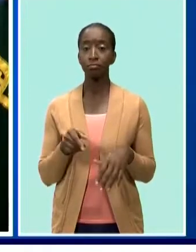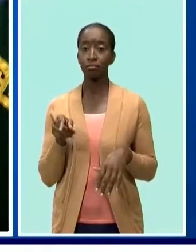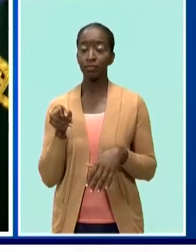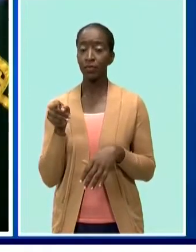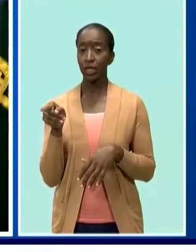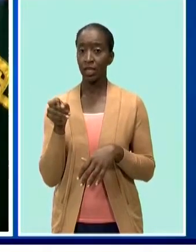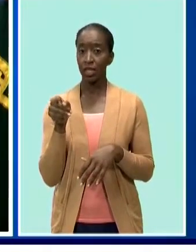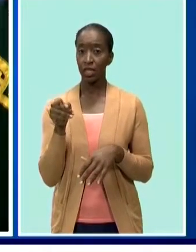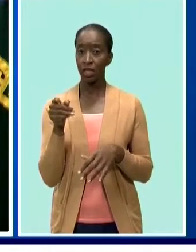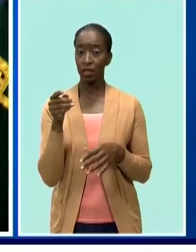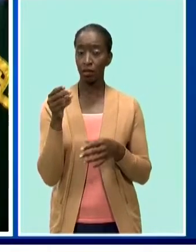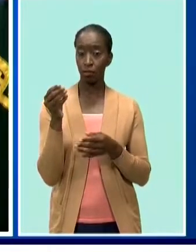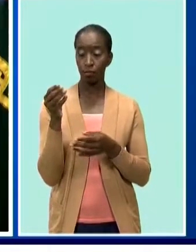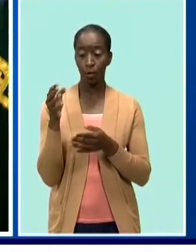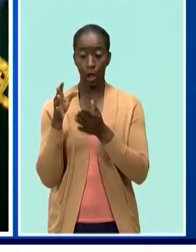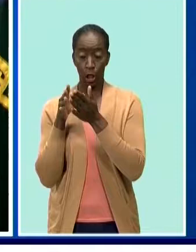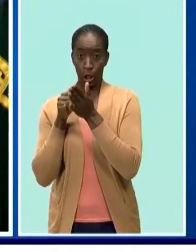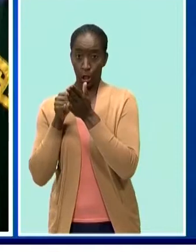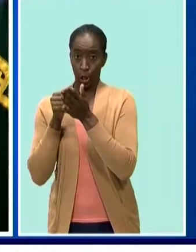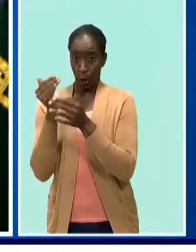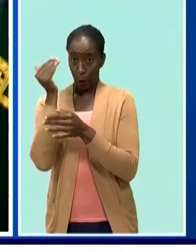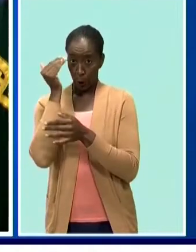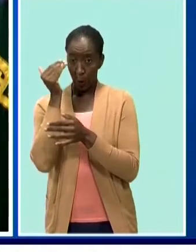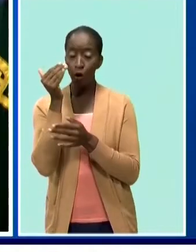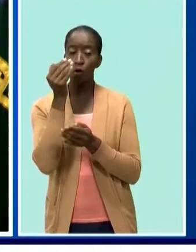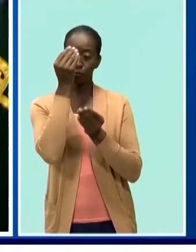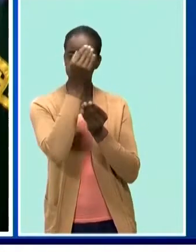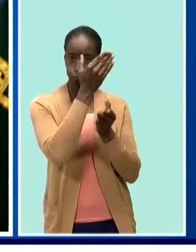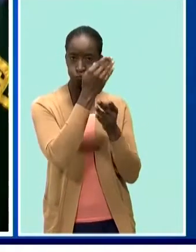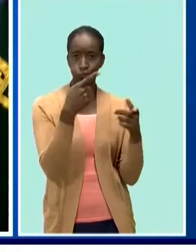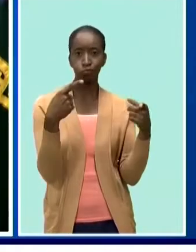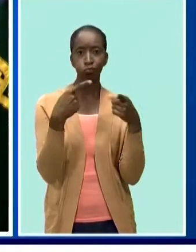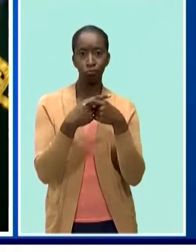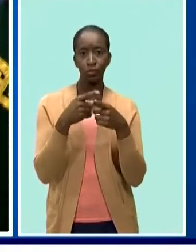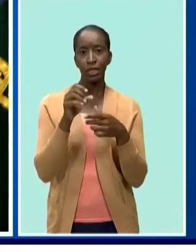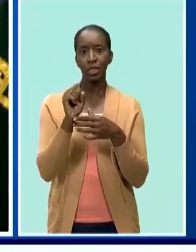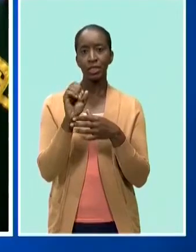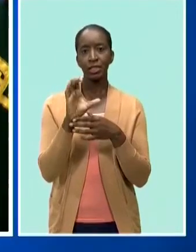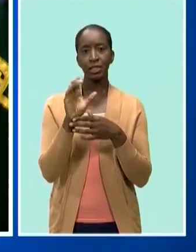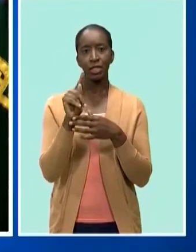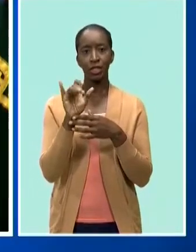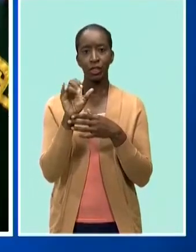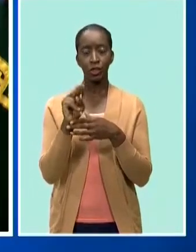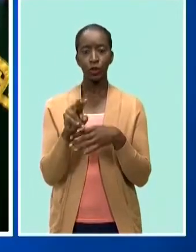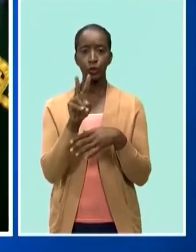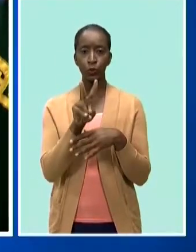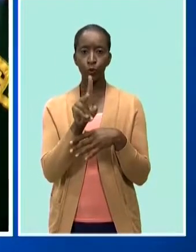information contrary to Section 2(1)(a) of the Official Secrets Act